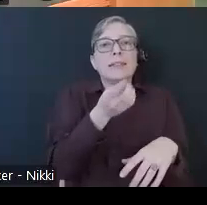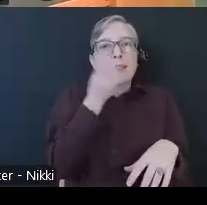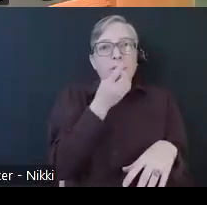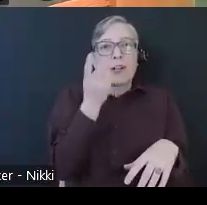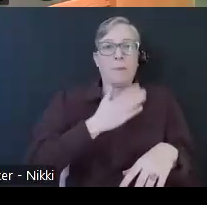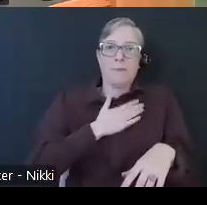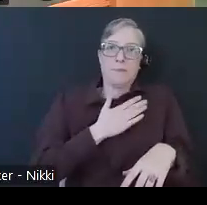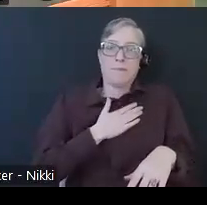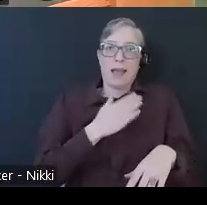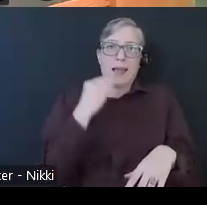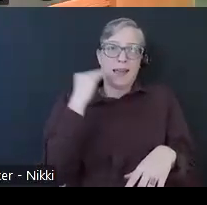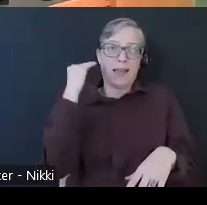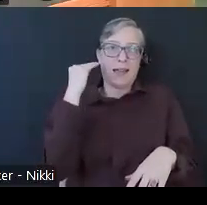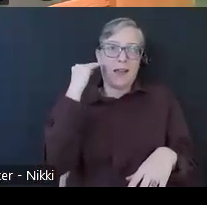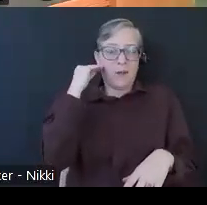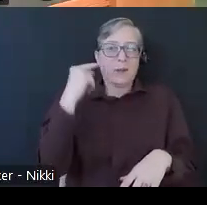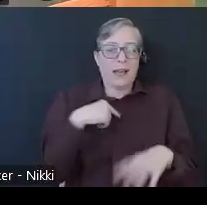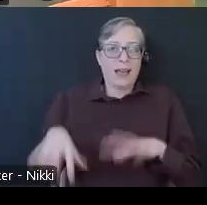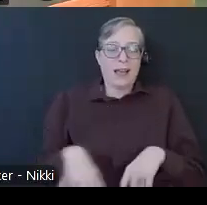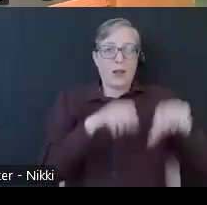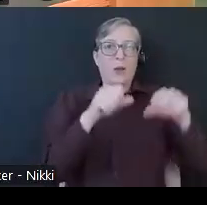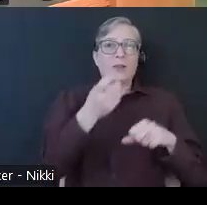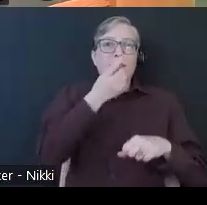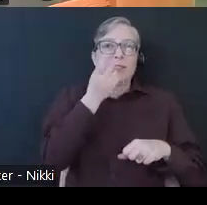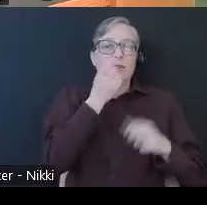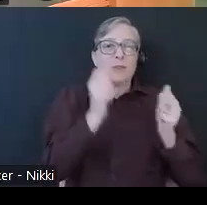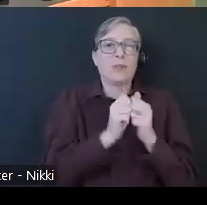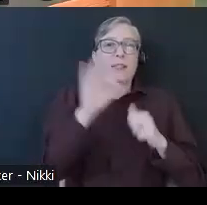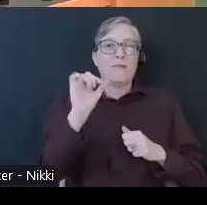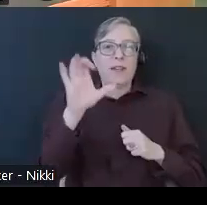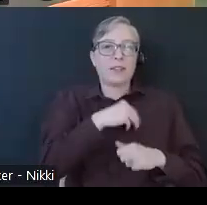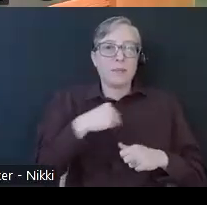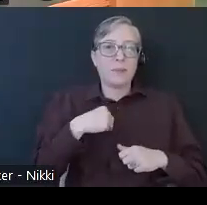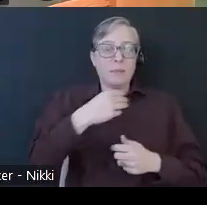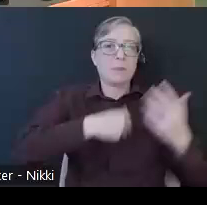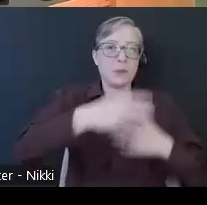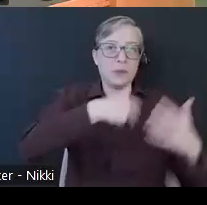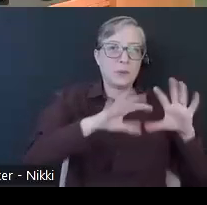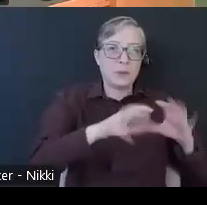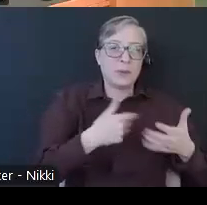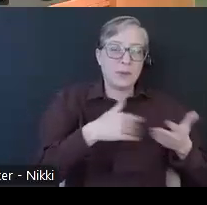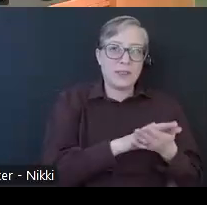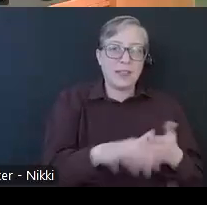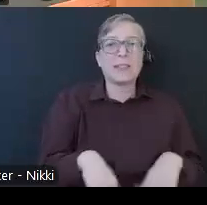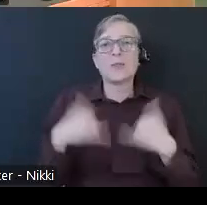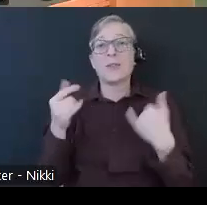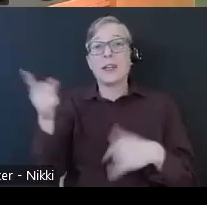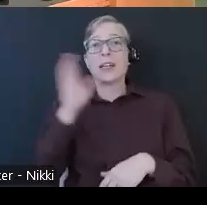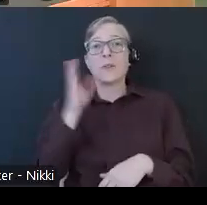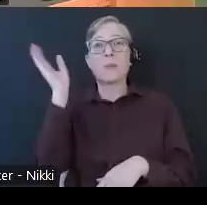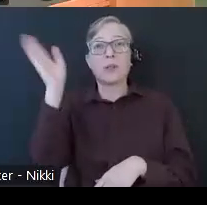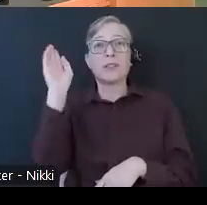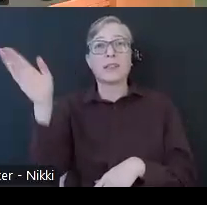And today he'll give a talk titled Online Treatment for Mood and Anxiety Disorder in Primary